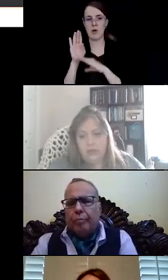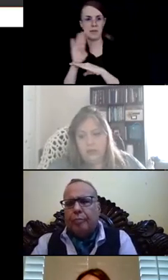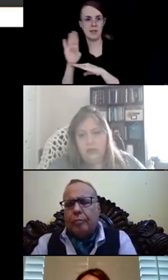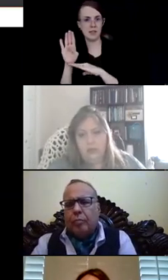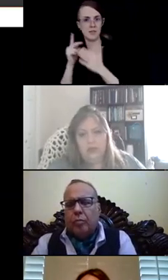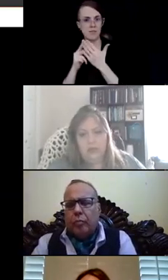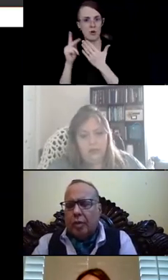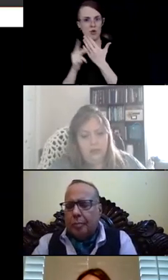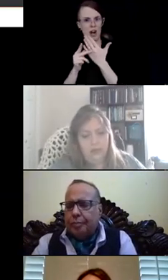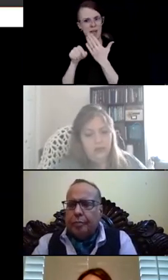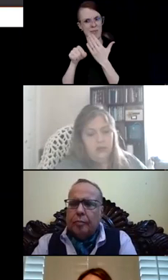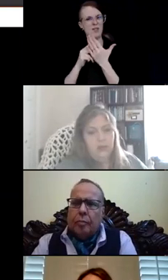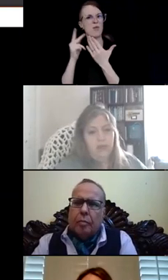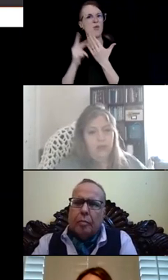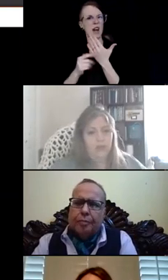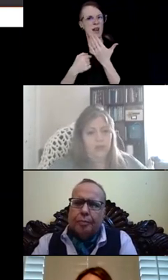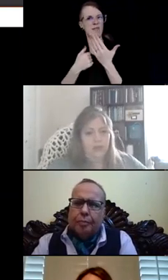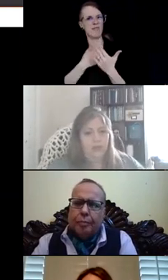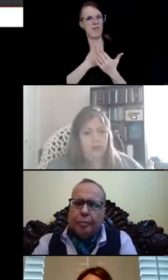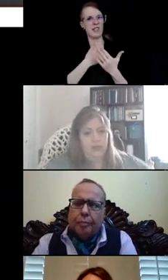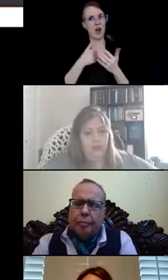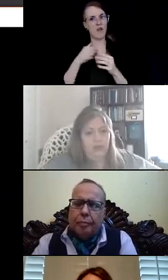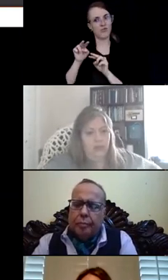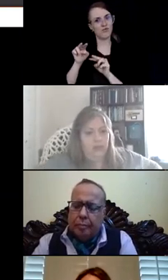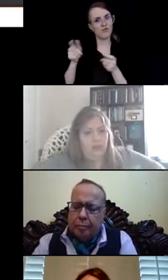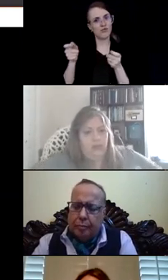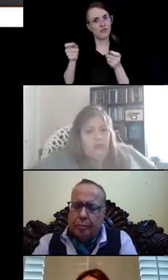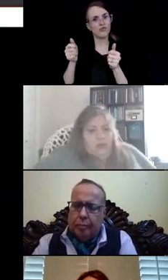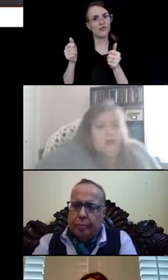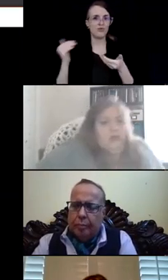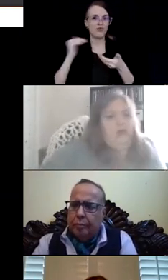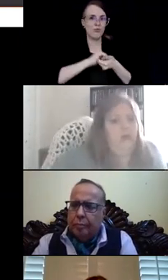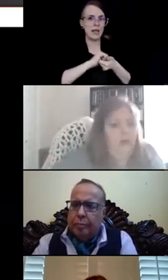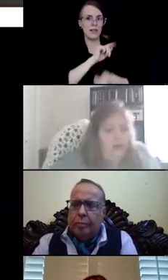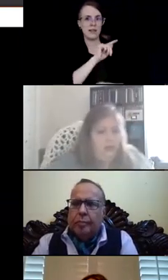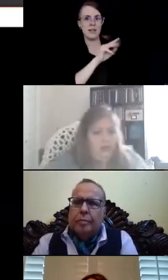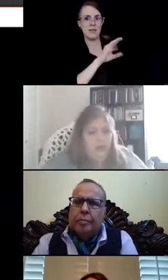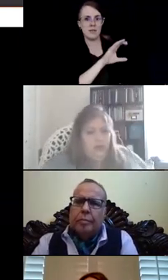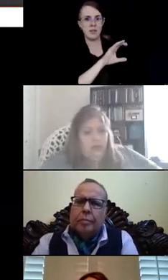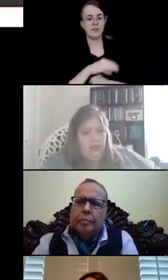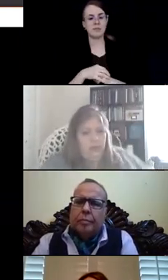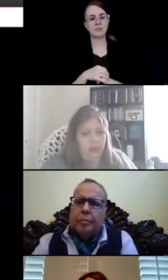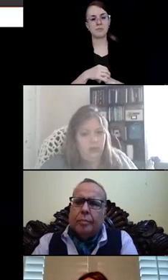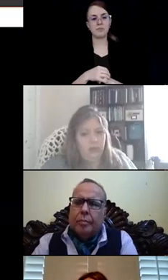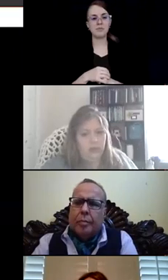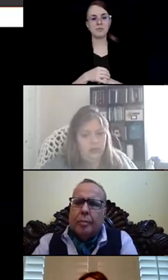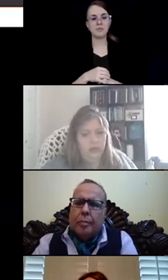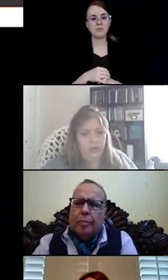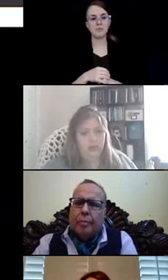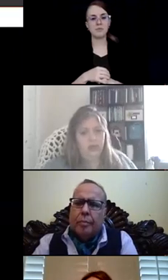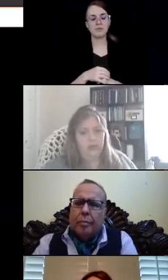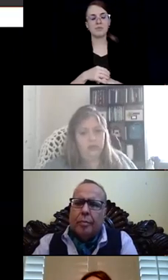I specifically monitor with TWC. The interesting caveat about